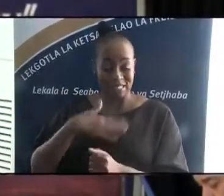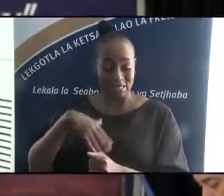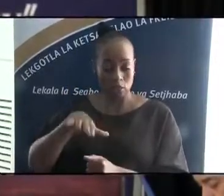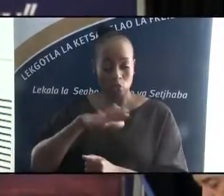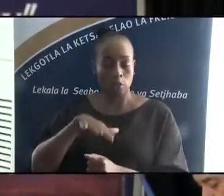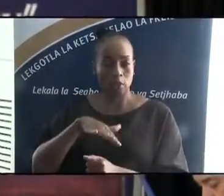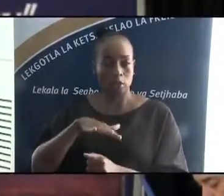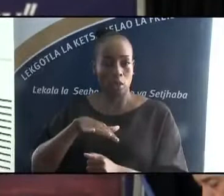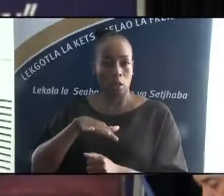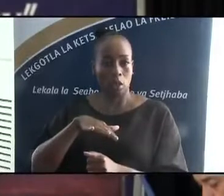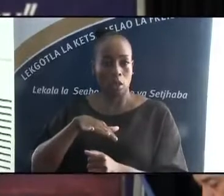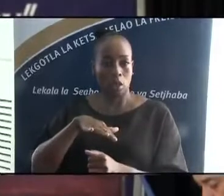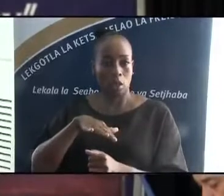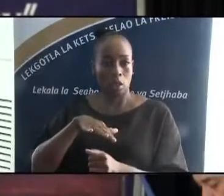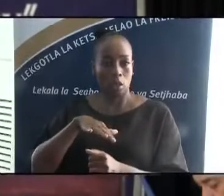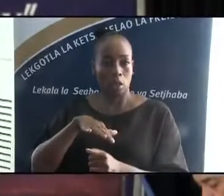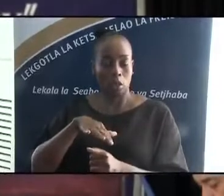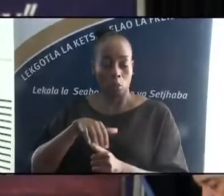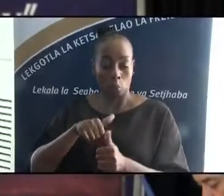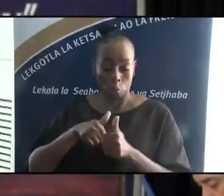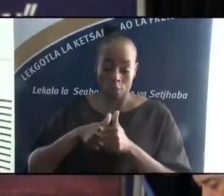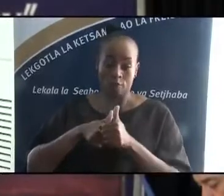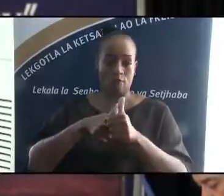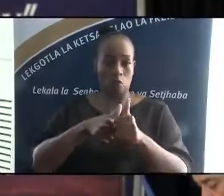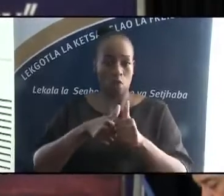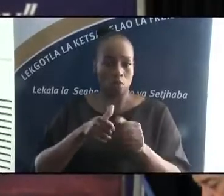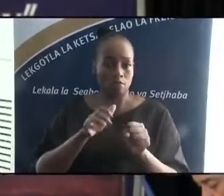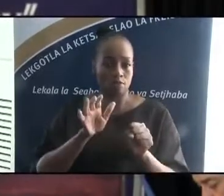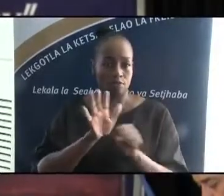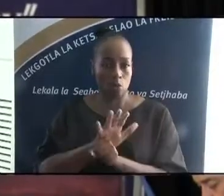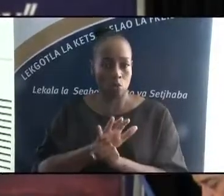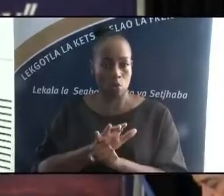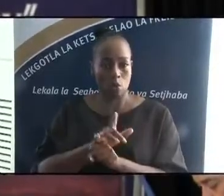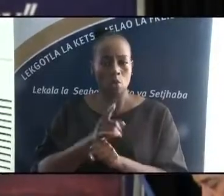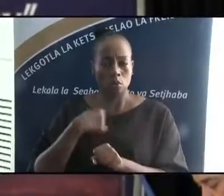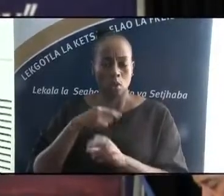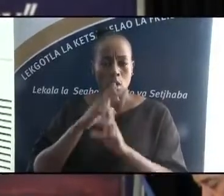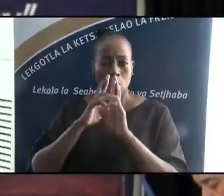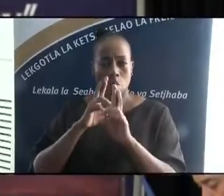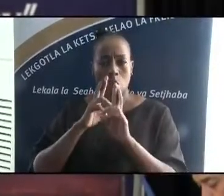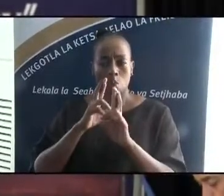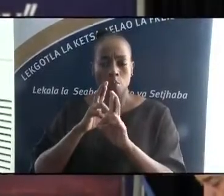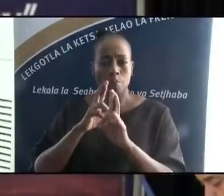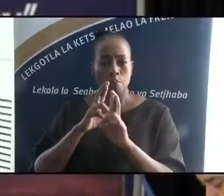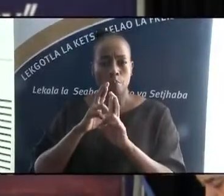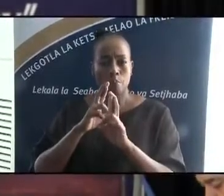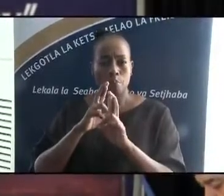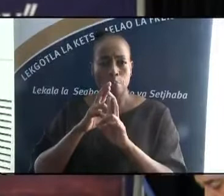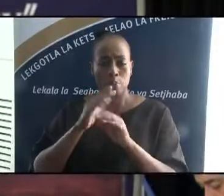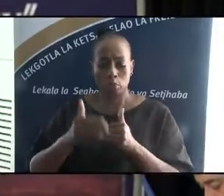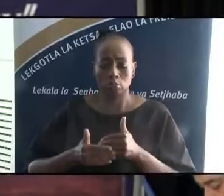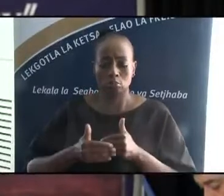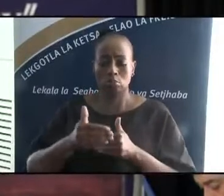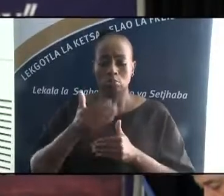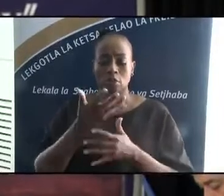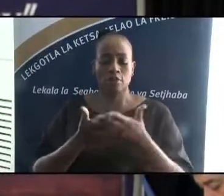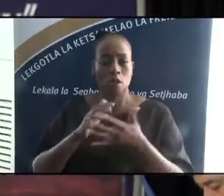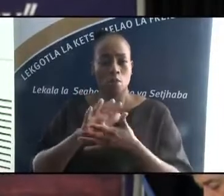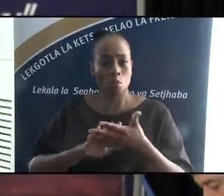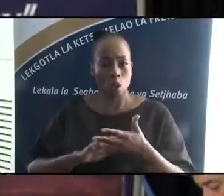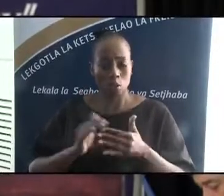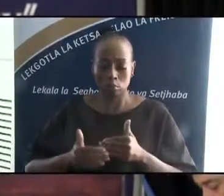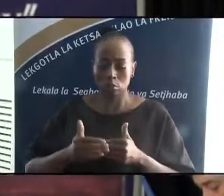succinctly painted in the preceding discourse. I remain optimistic that over the medium-term expenditure framework